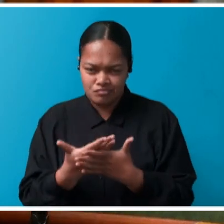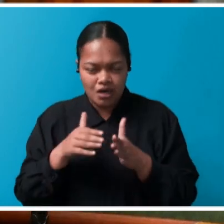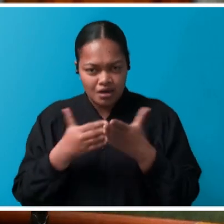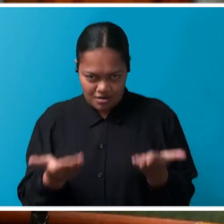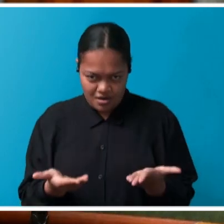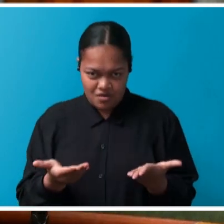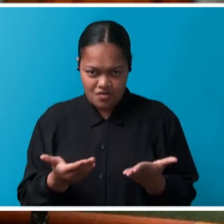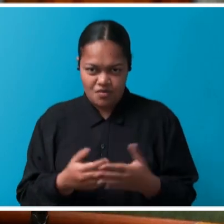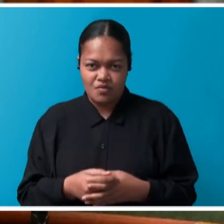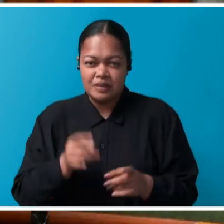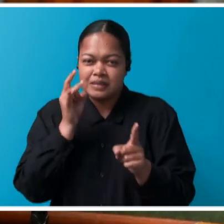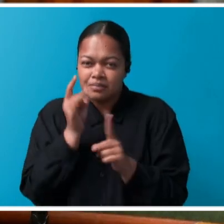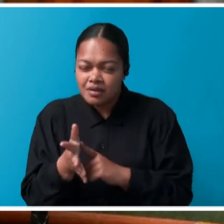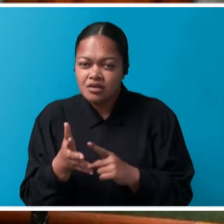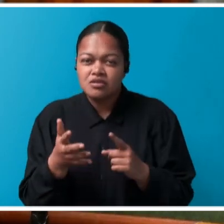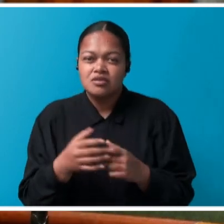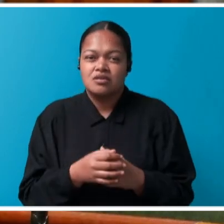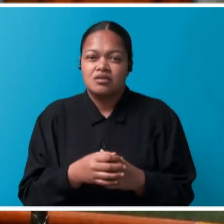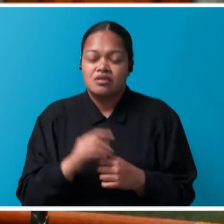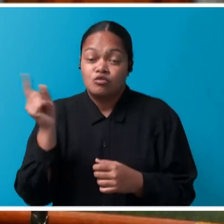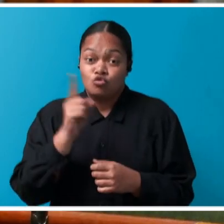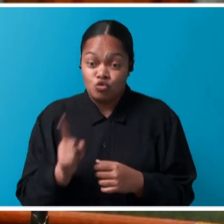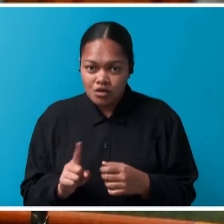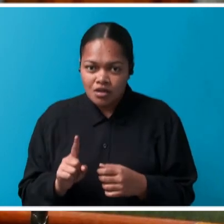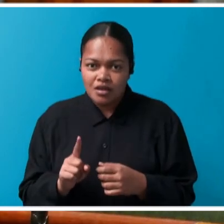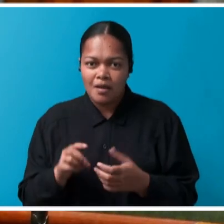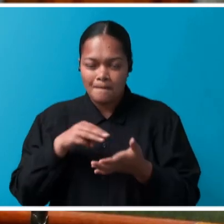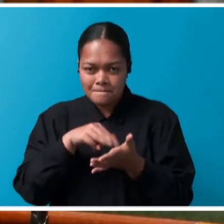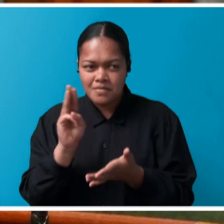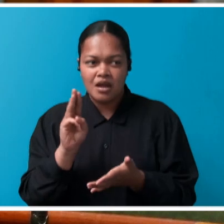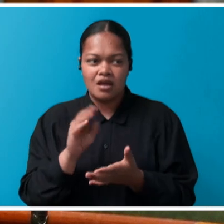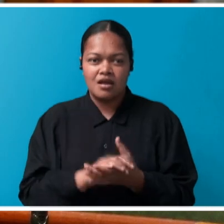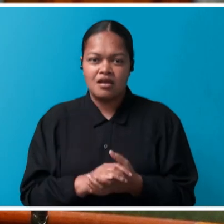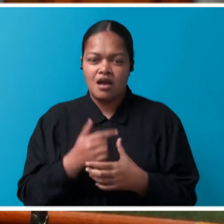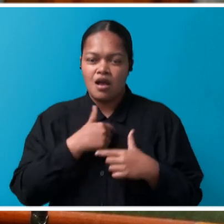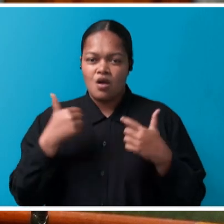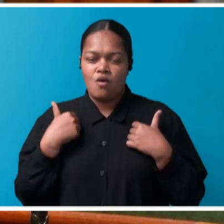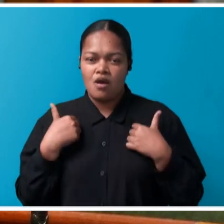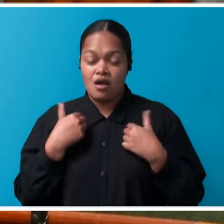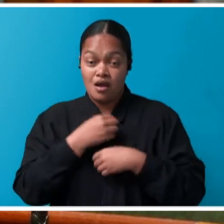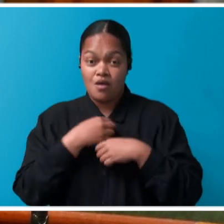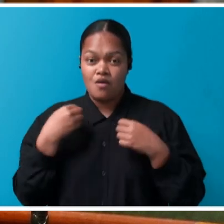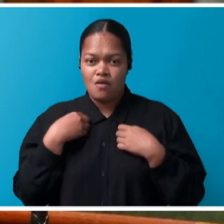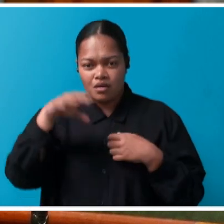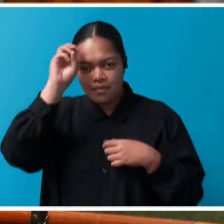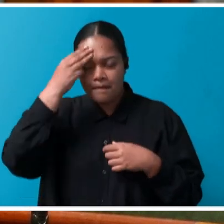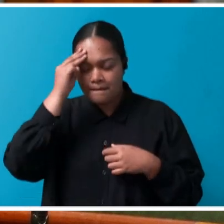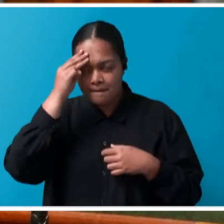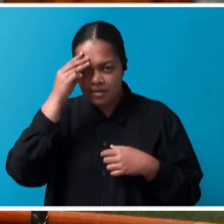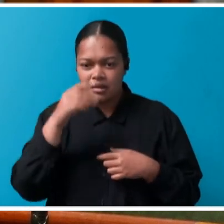is especially when today marks the beginning of our Lenten season, time of